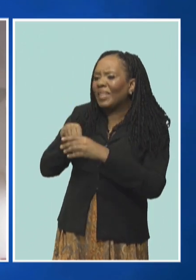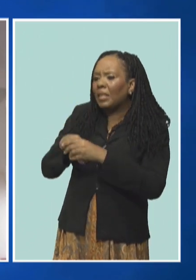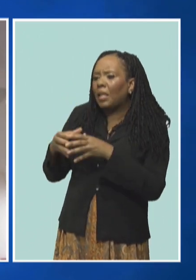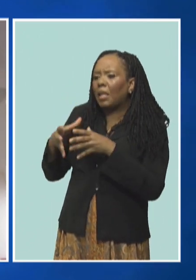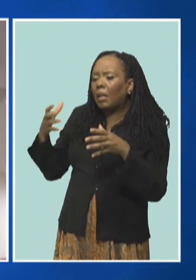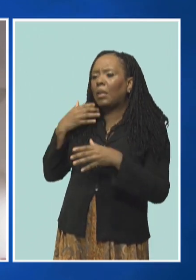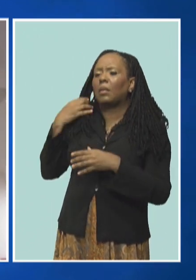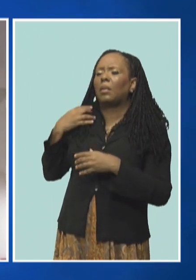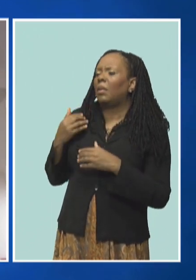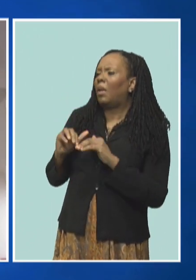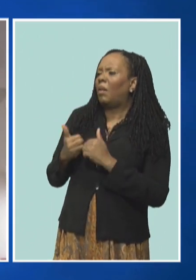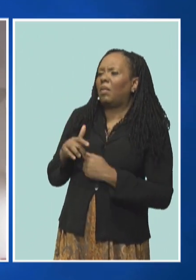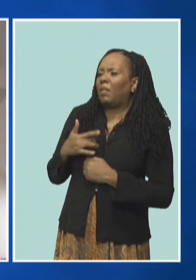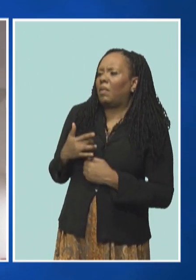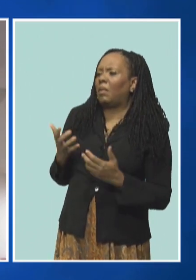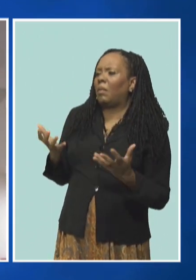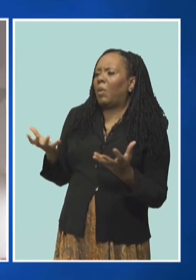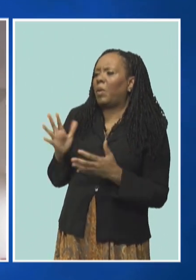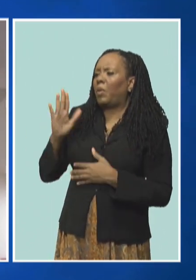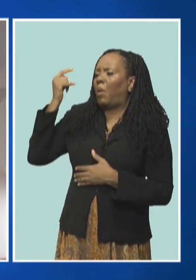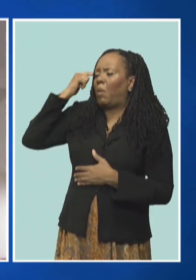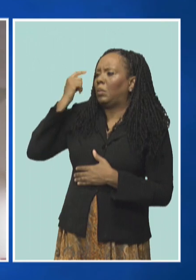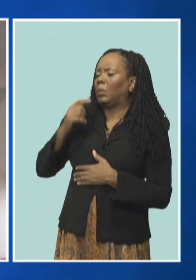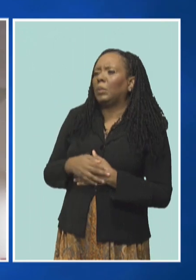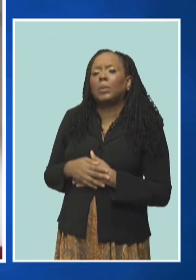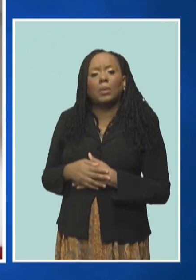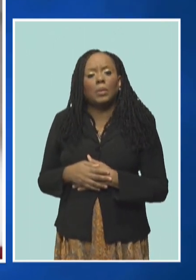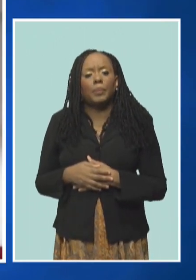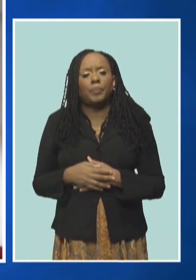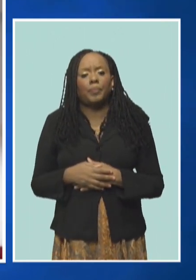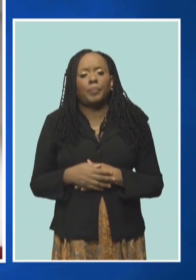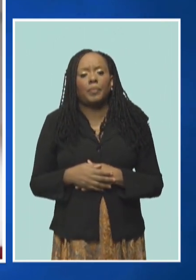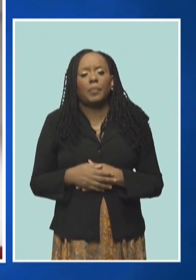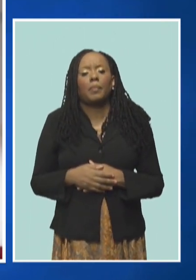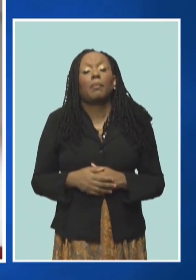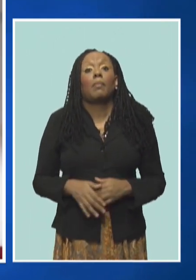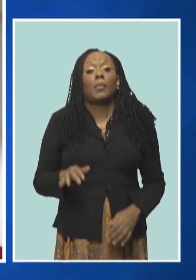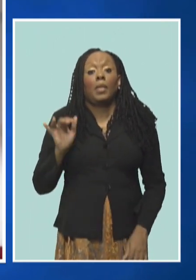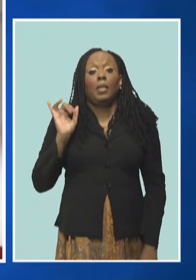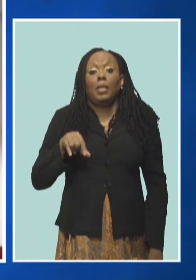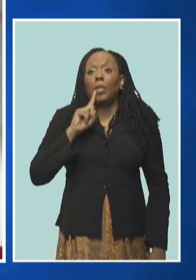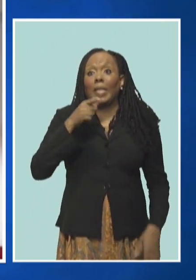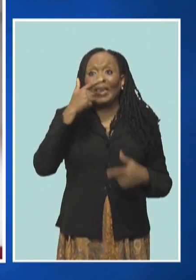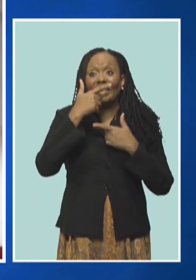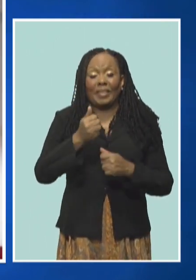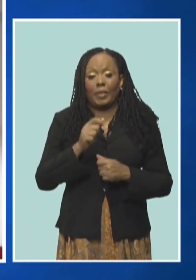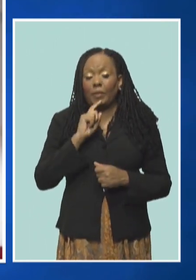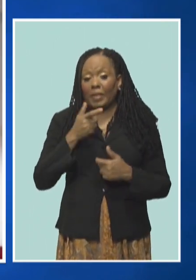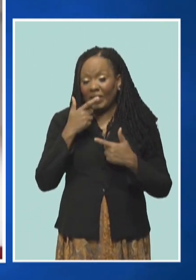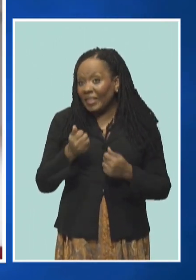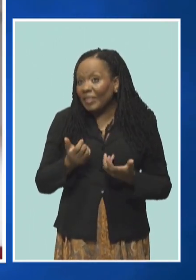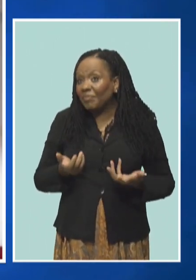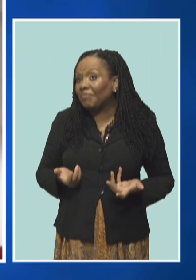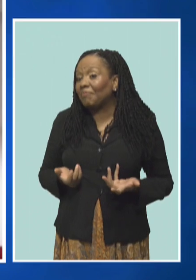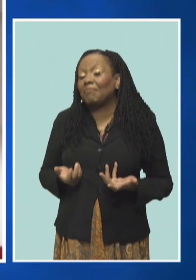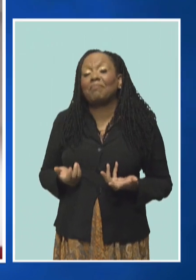into the economy. What are your thoughts on this? Yeah, so I think that's one of the interesting issues you're raising. I